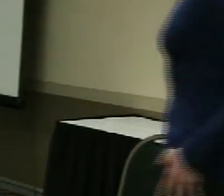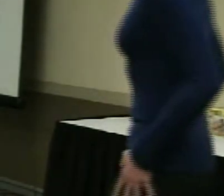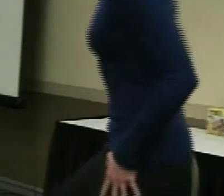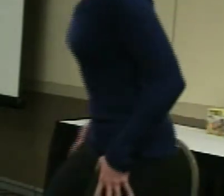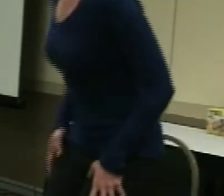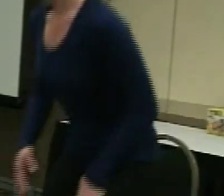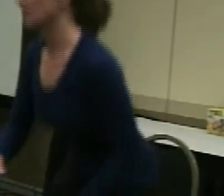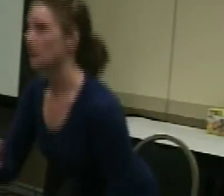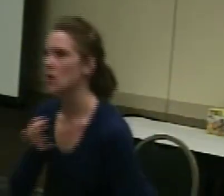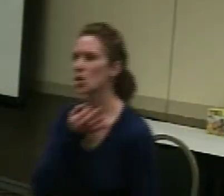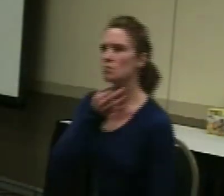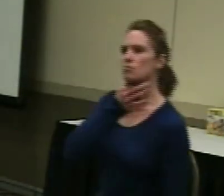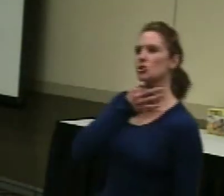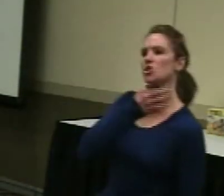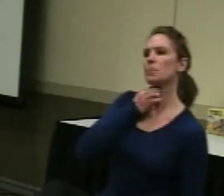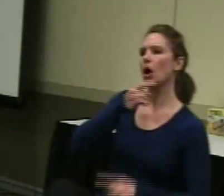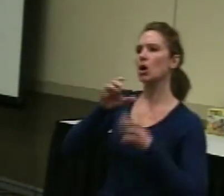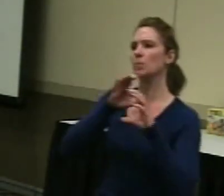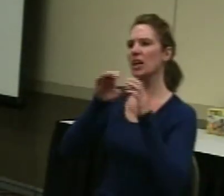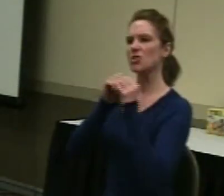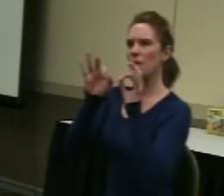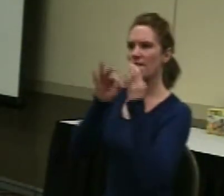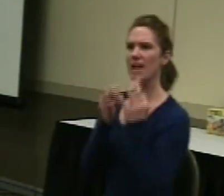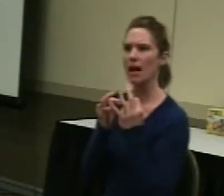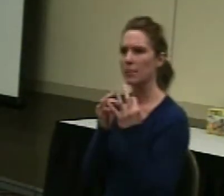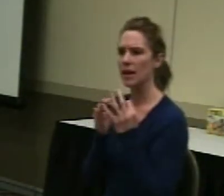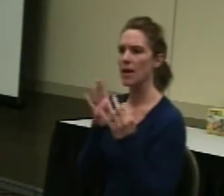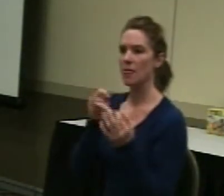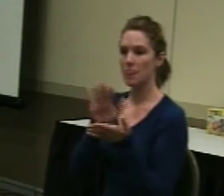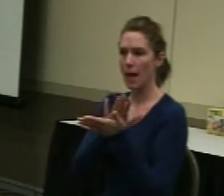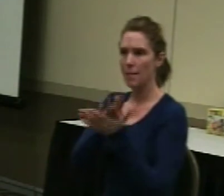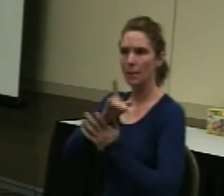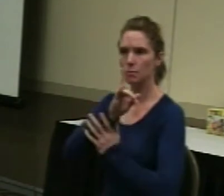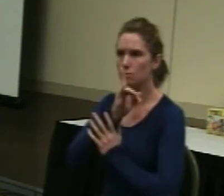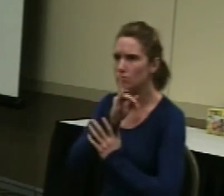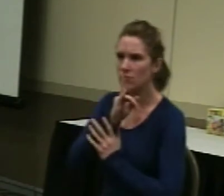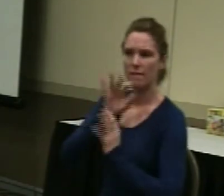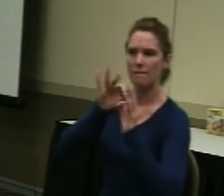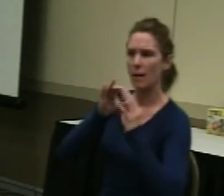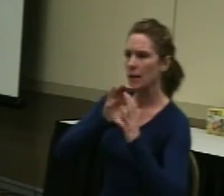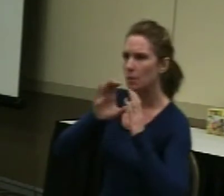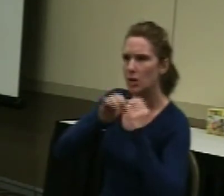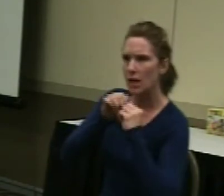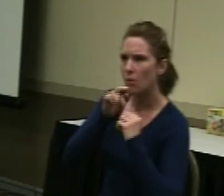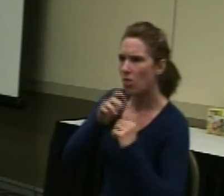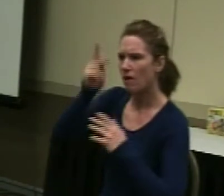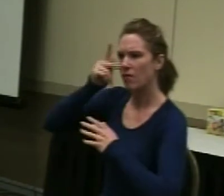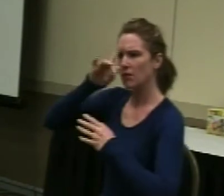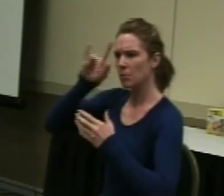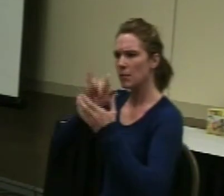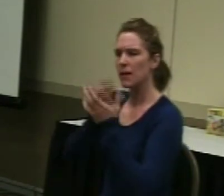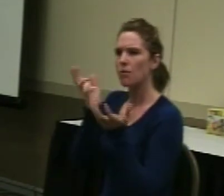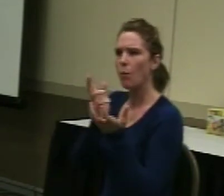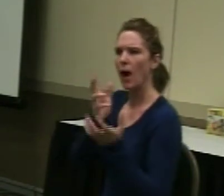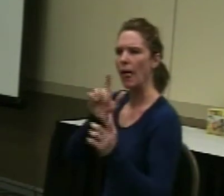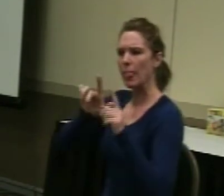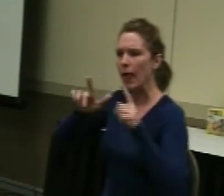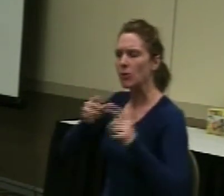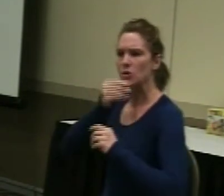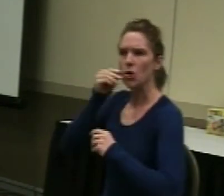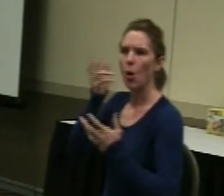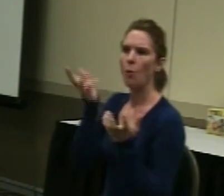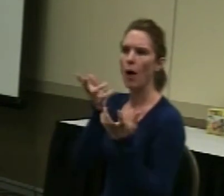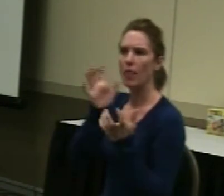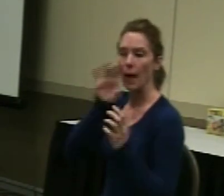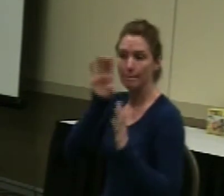if the family's signing with her, which philosophy they believe in, what kind of language is going on at home. There's